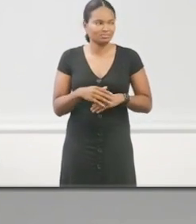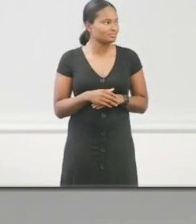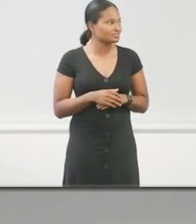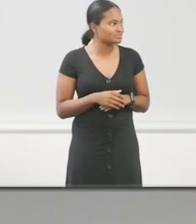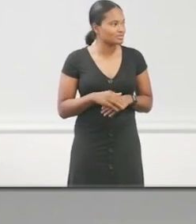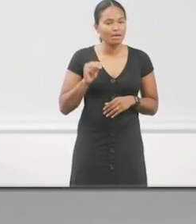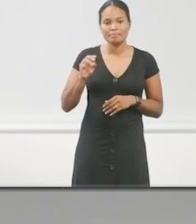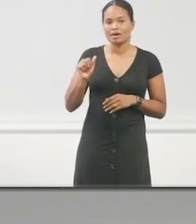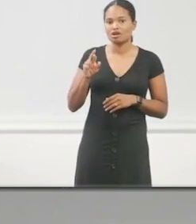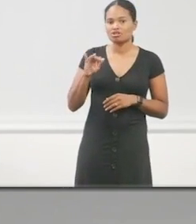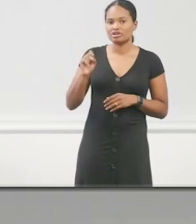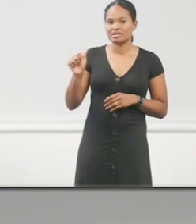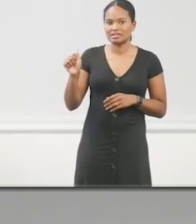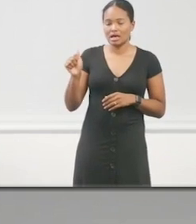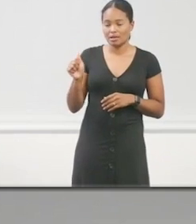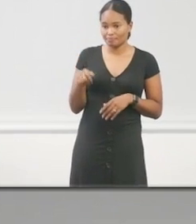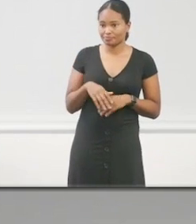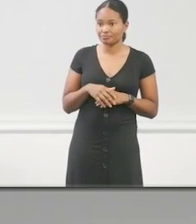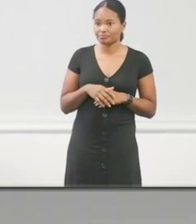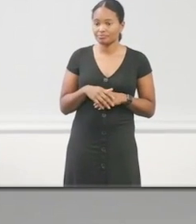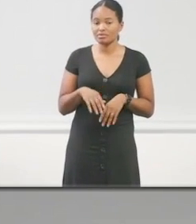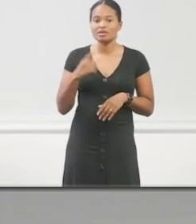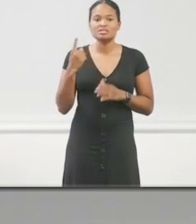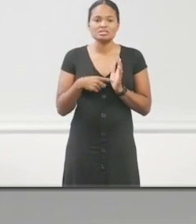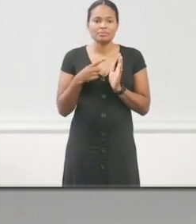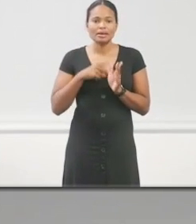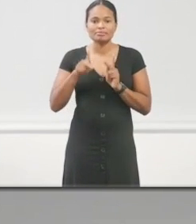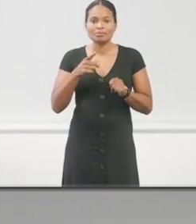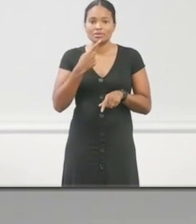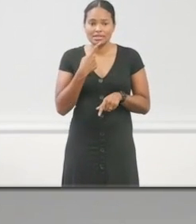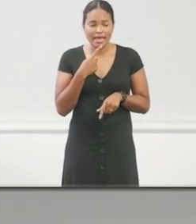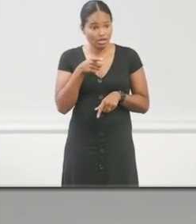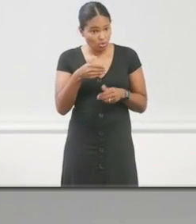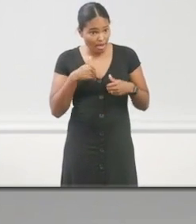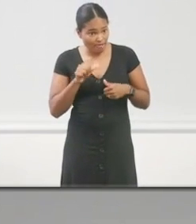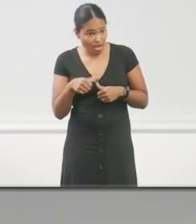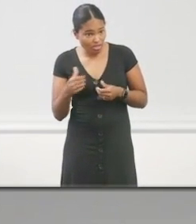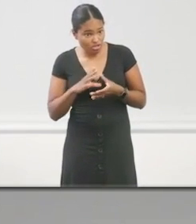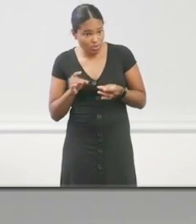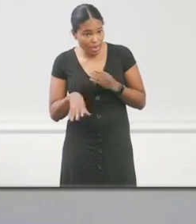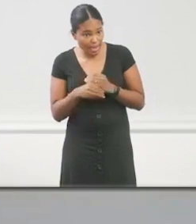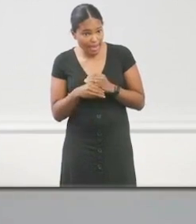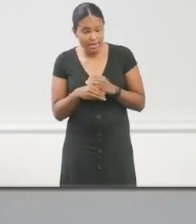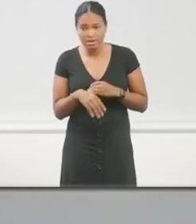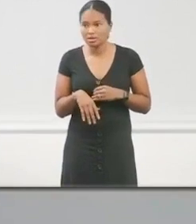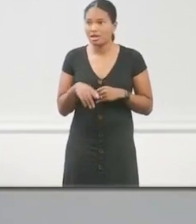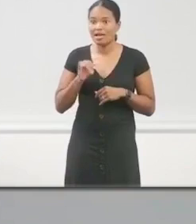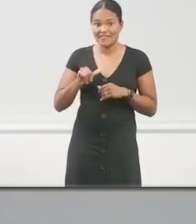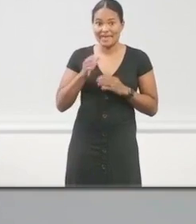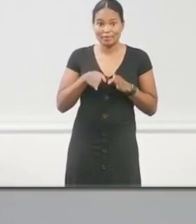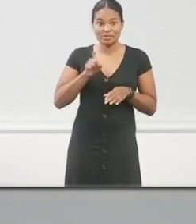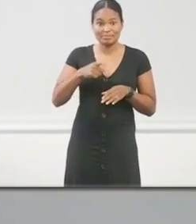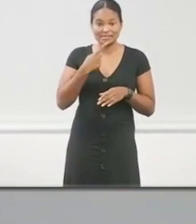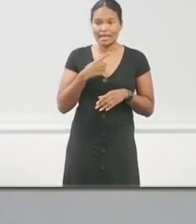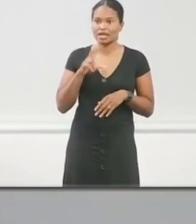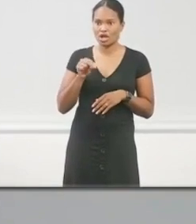else to add?" Yeah. That person needs to know if that's the time to go, "No, I don't," and stop right there. Or, like Forrest said, have